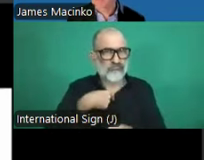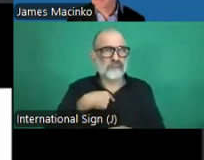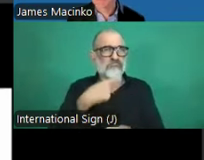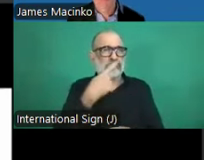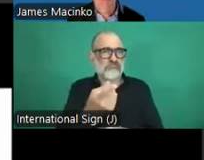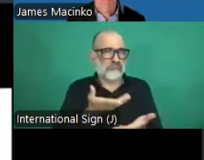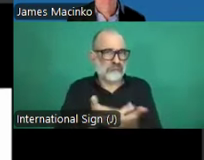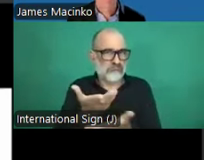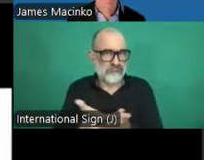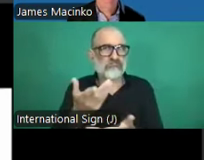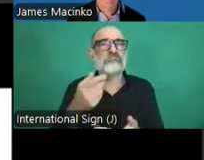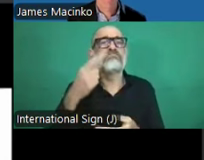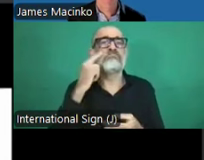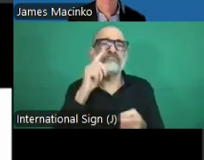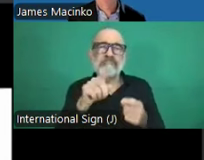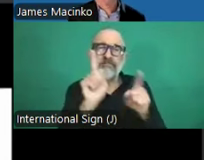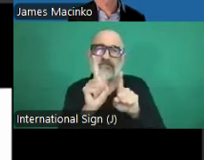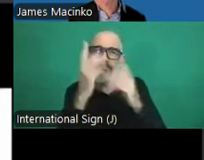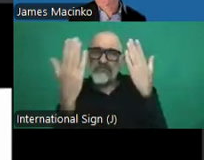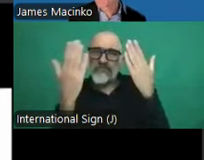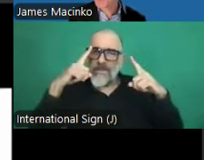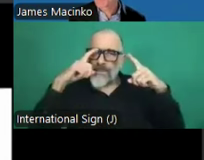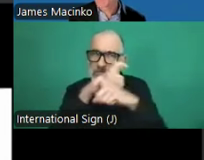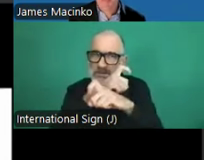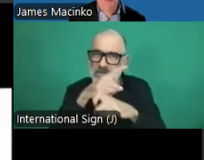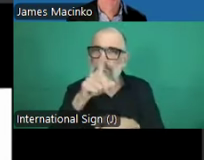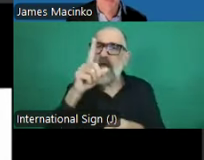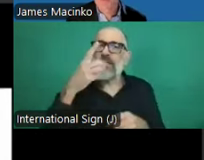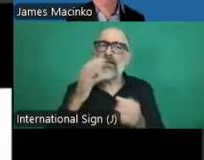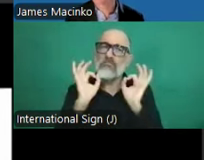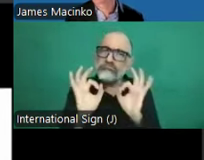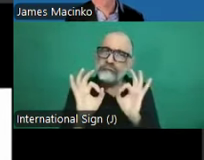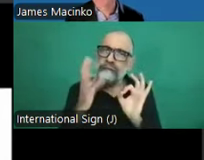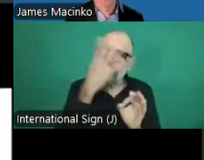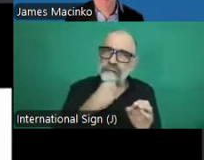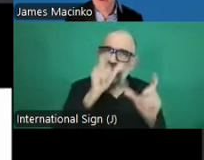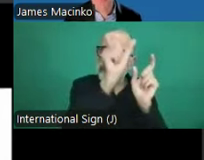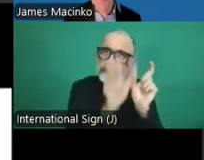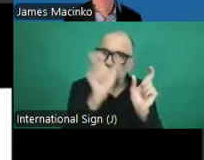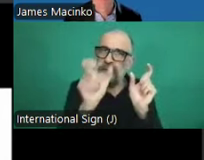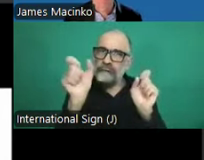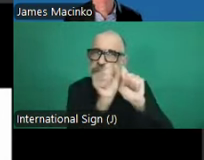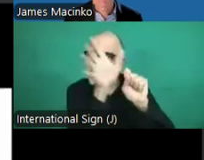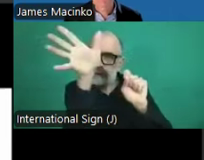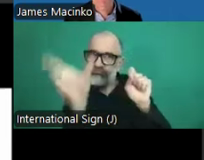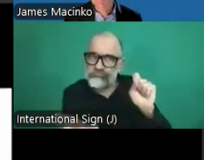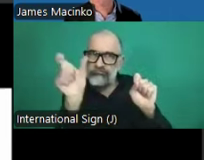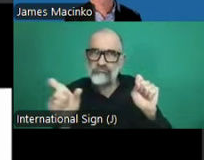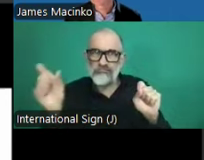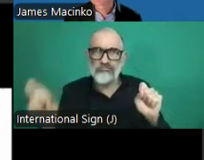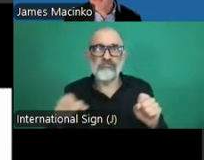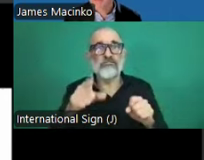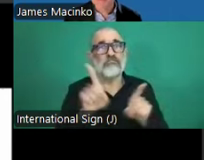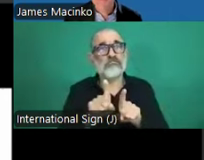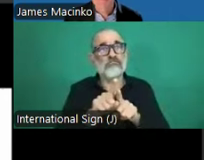or accident. If they did, then the next set of questions ask them, did you seek care for that problem? If they say